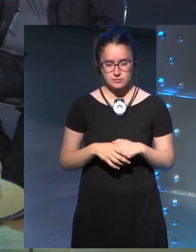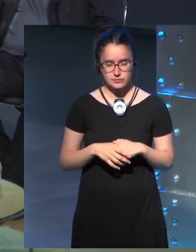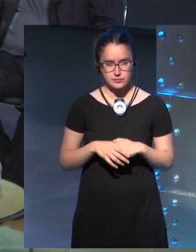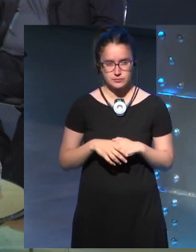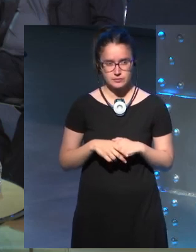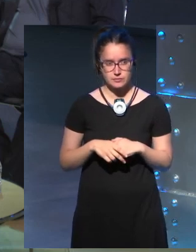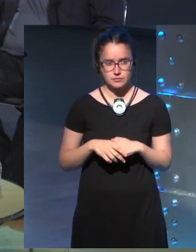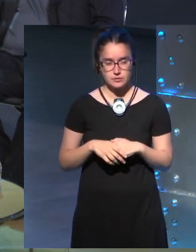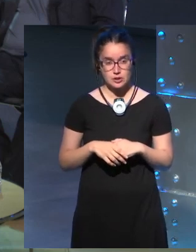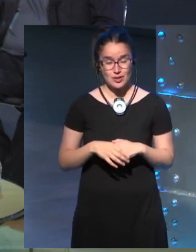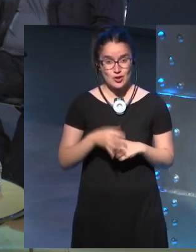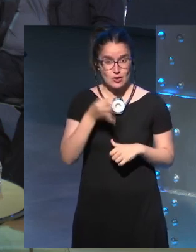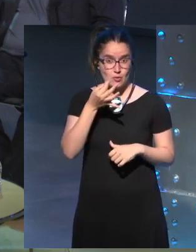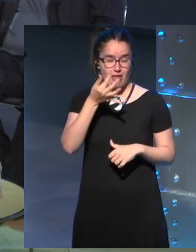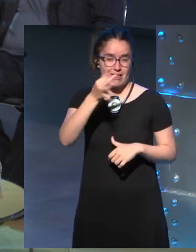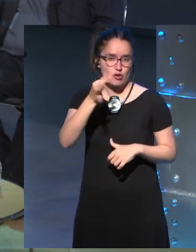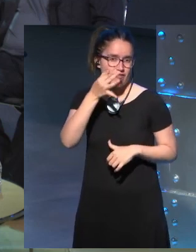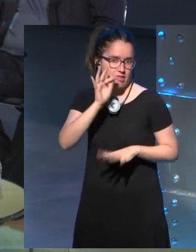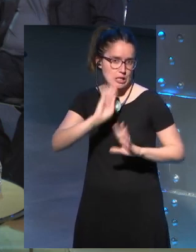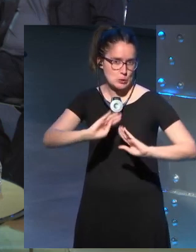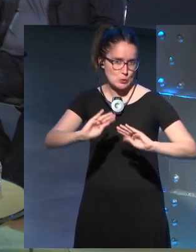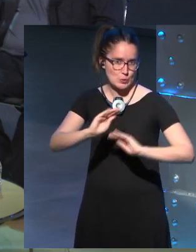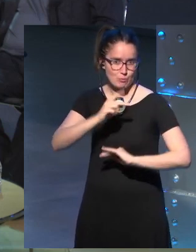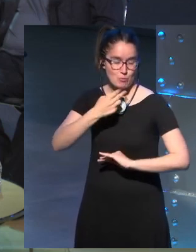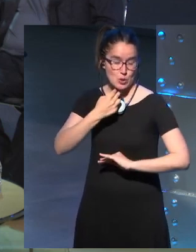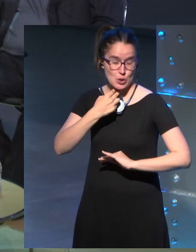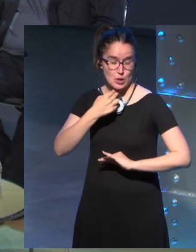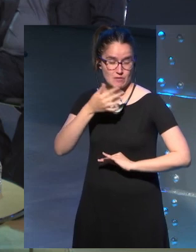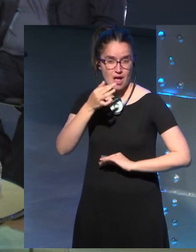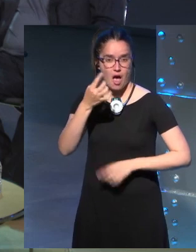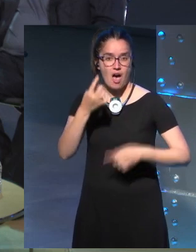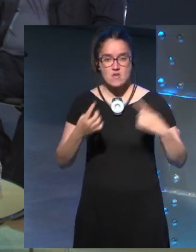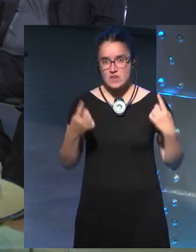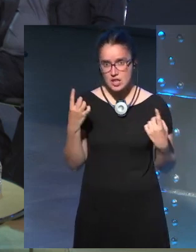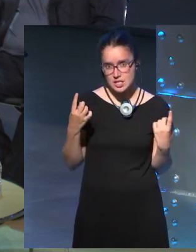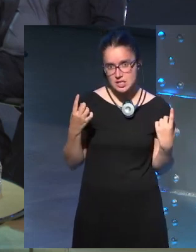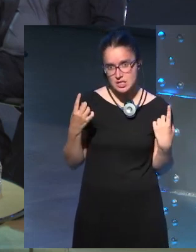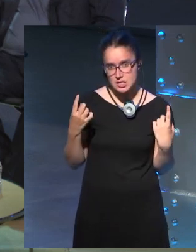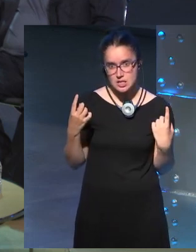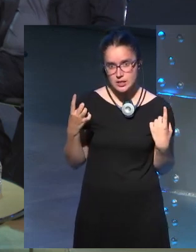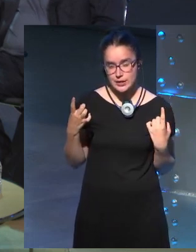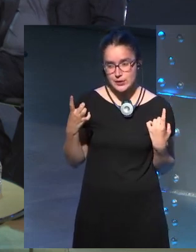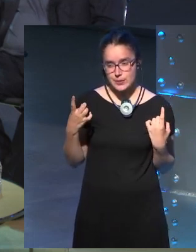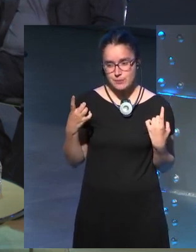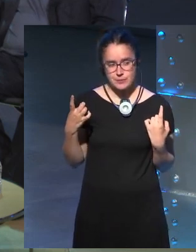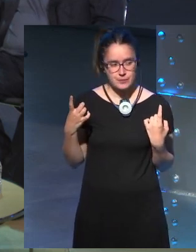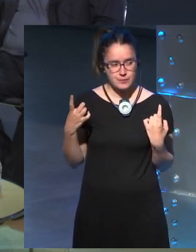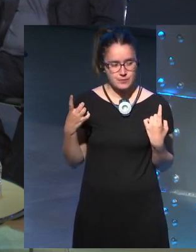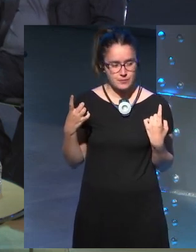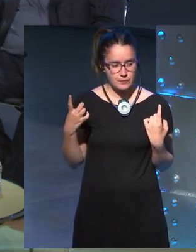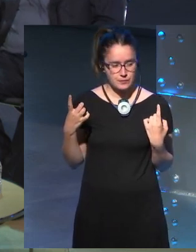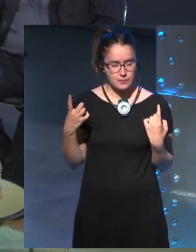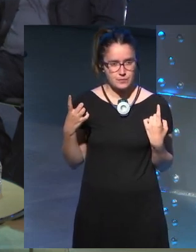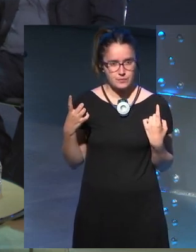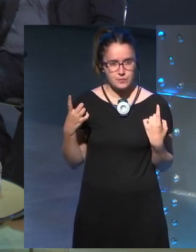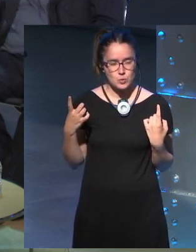preposterous French accent, you know, sometimes when the seagulls follow the